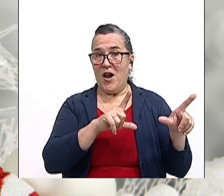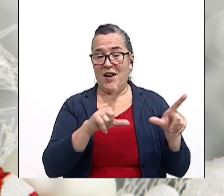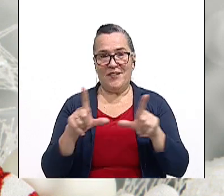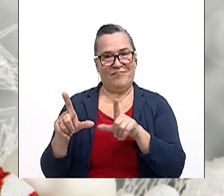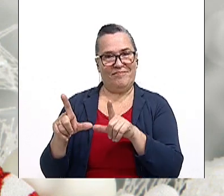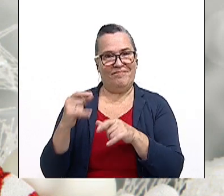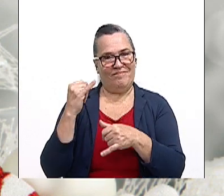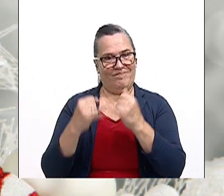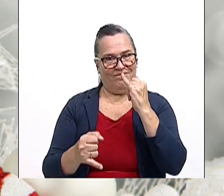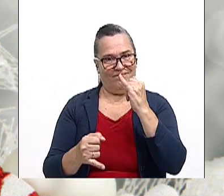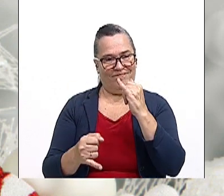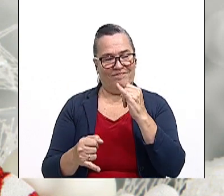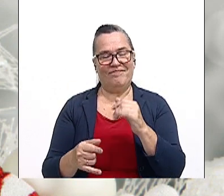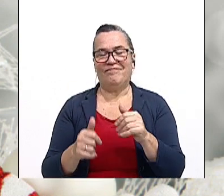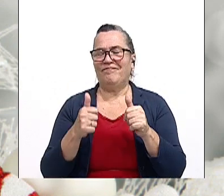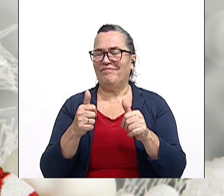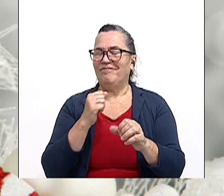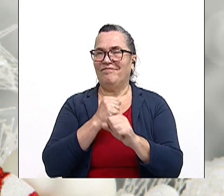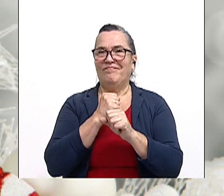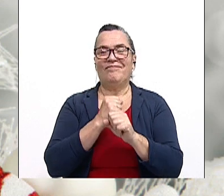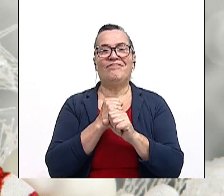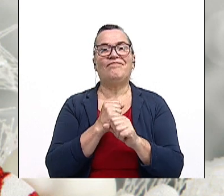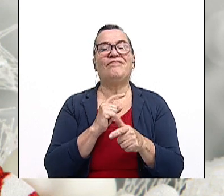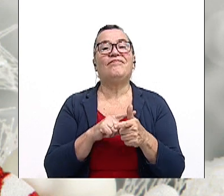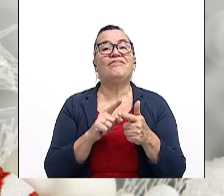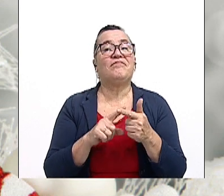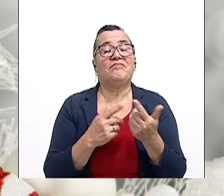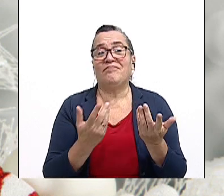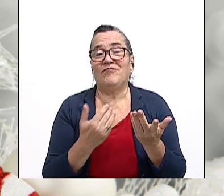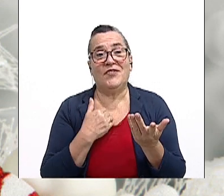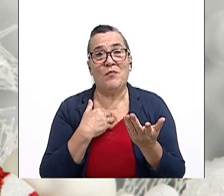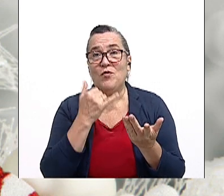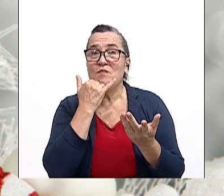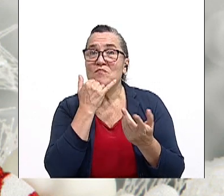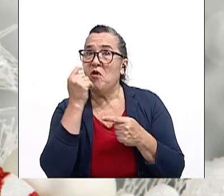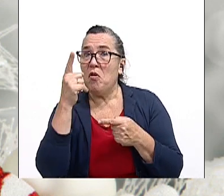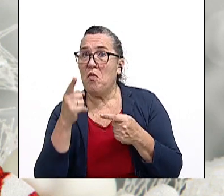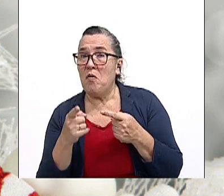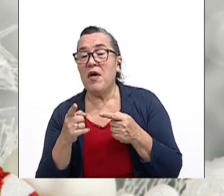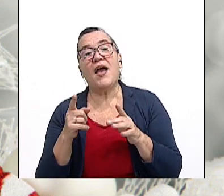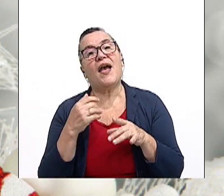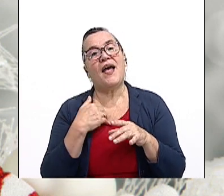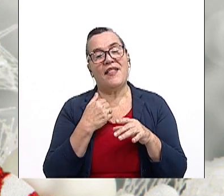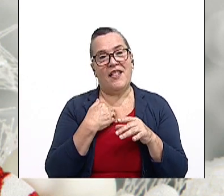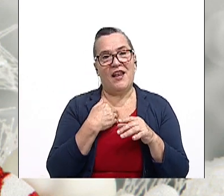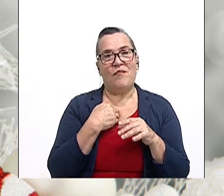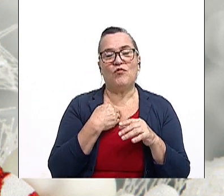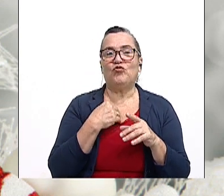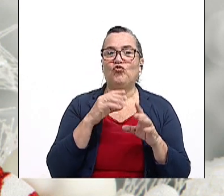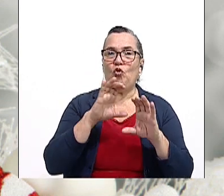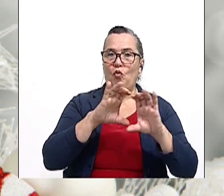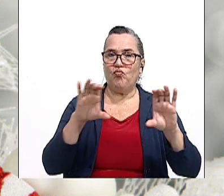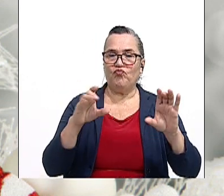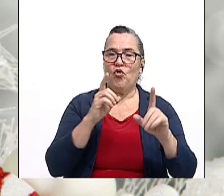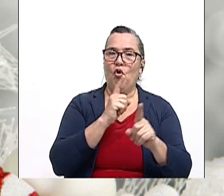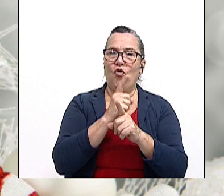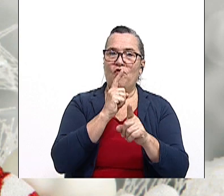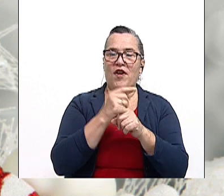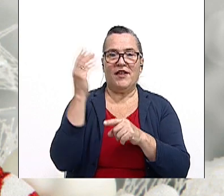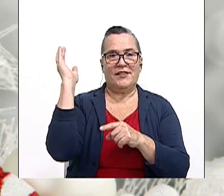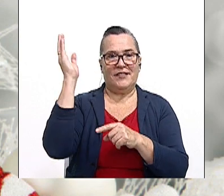done. Okay, great job. Now we don't have mistakes and we have a correct